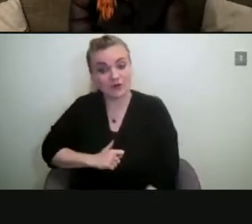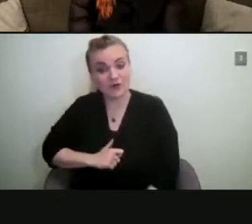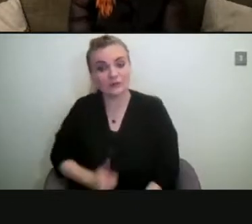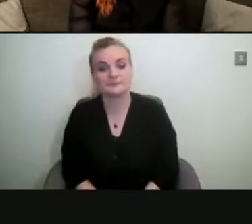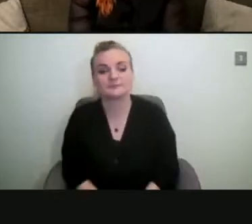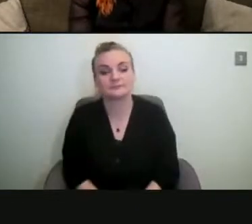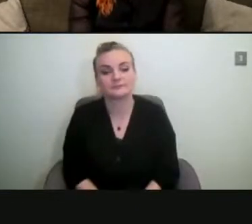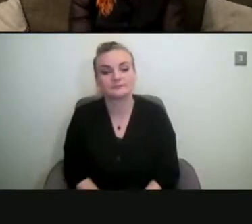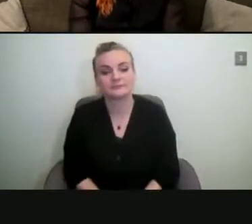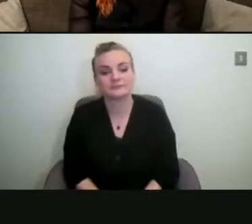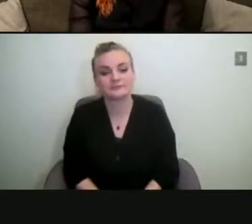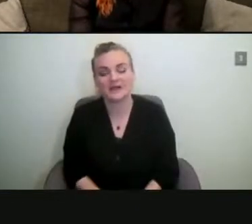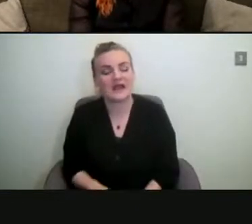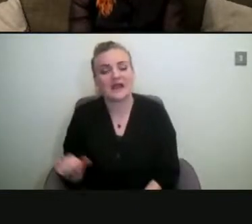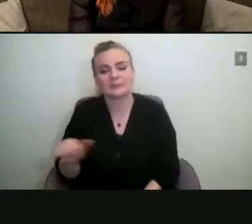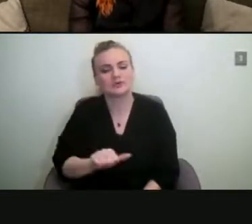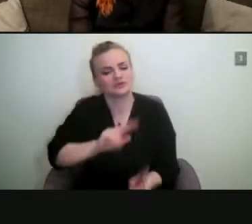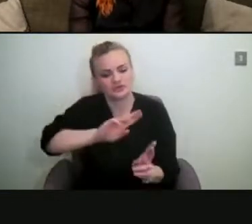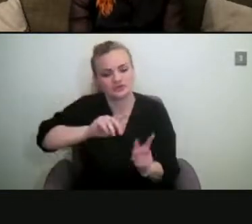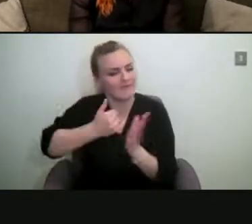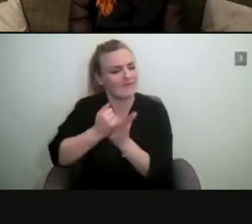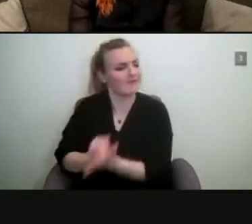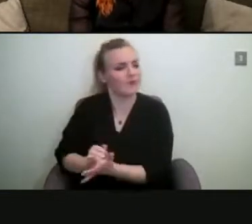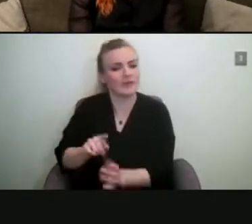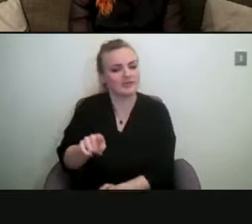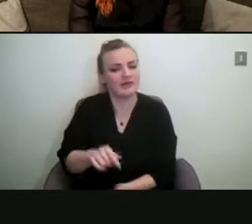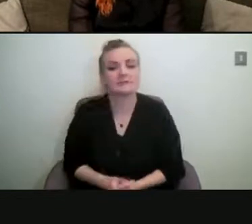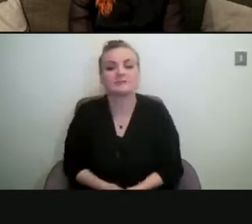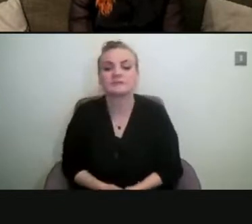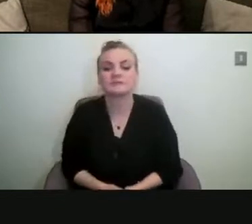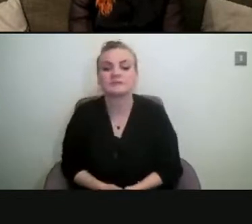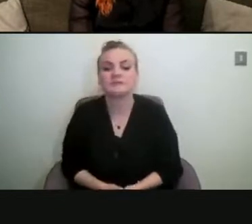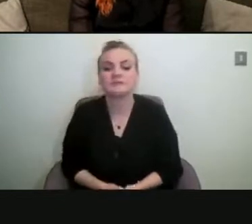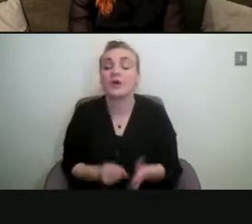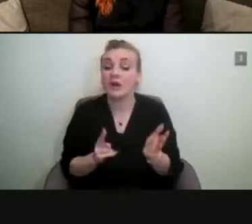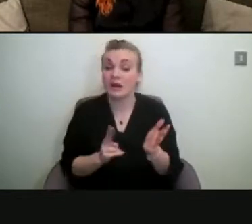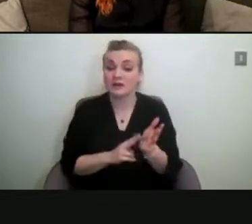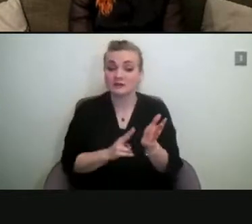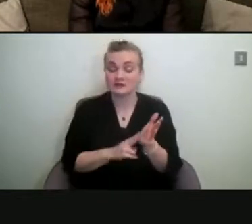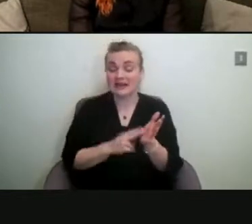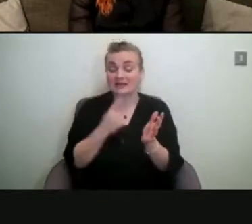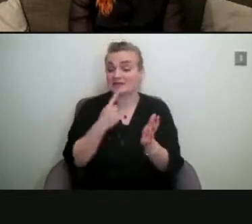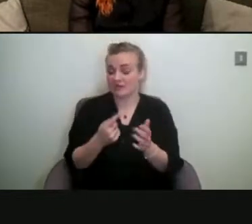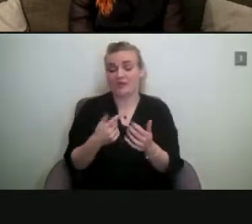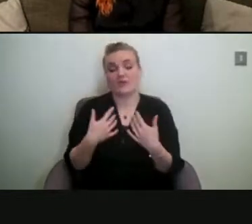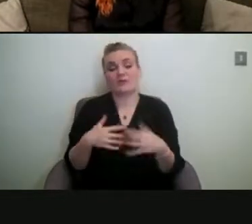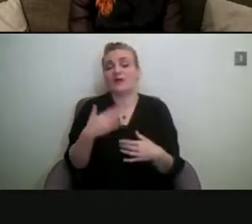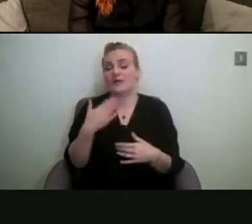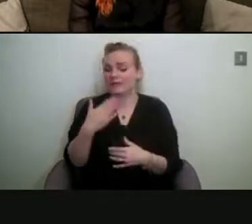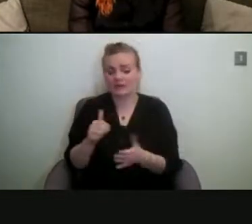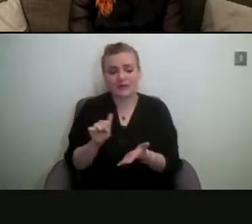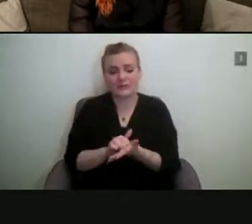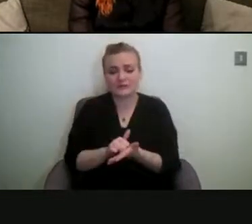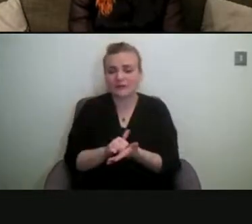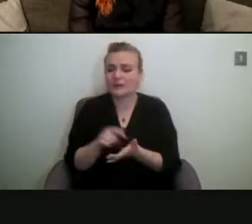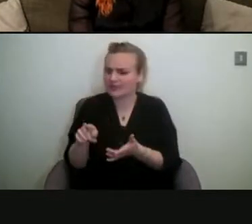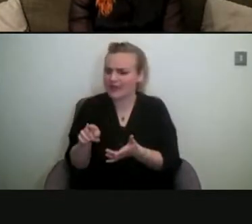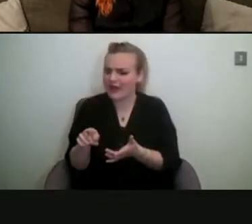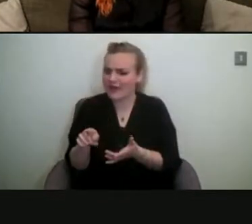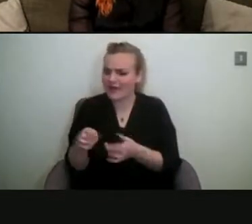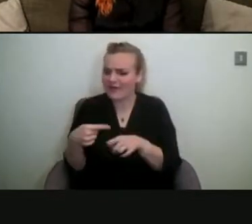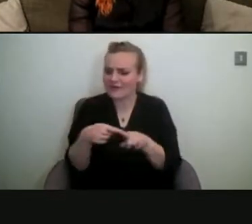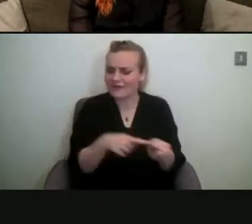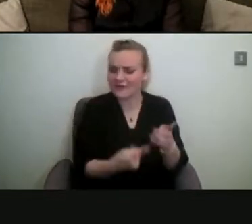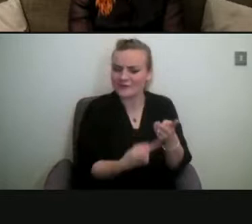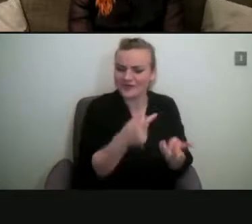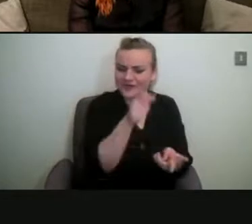agree. And actually, your response kind of leans into the next question, which is from Caitlin. And